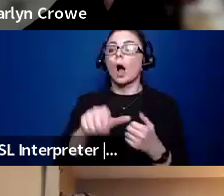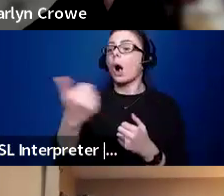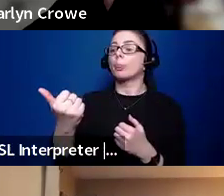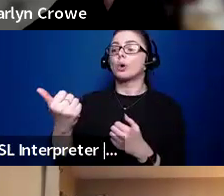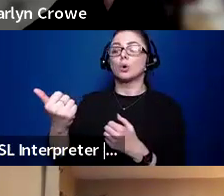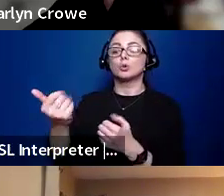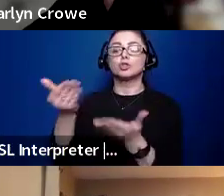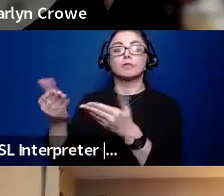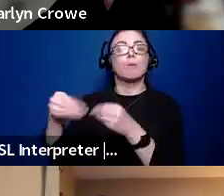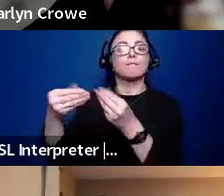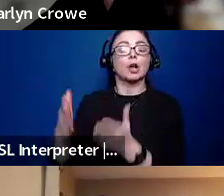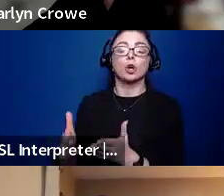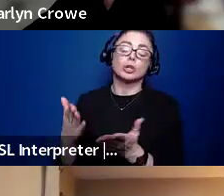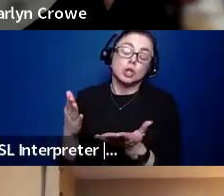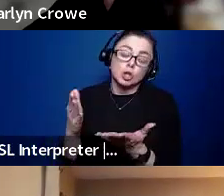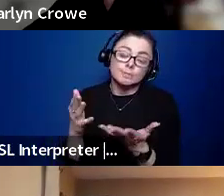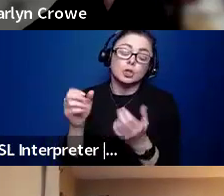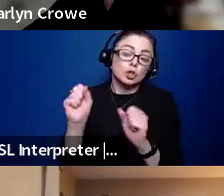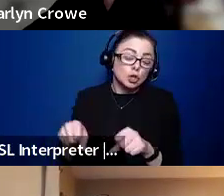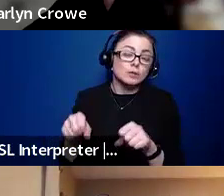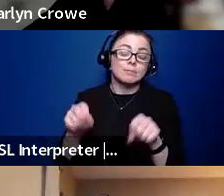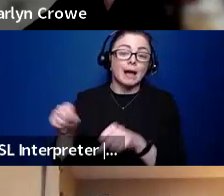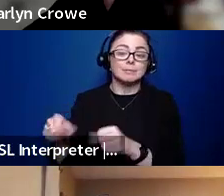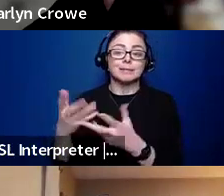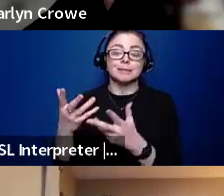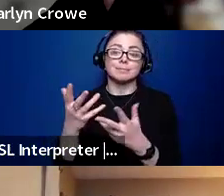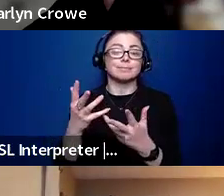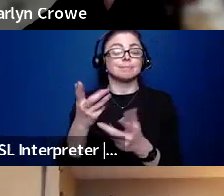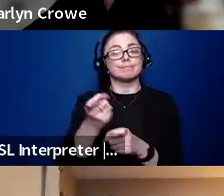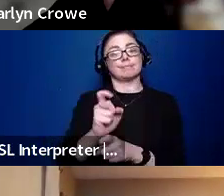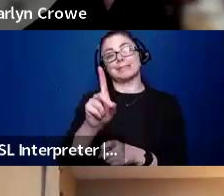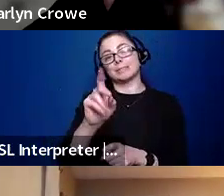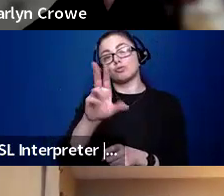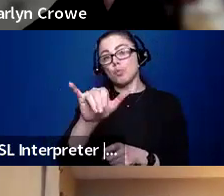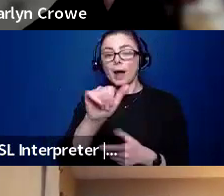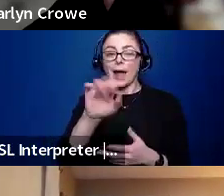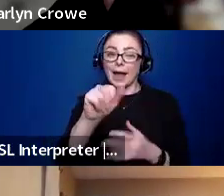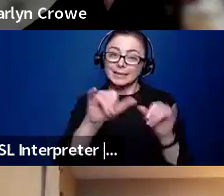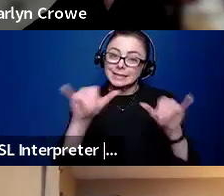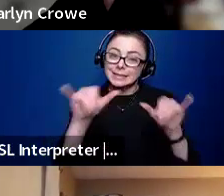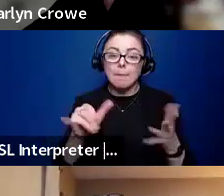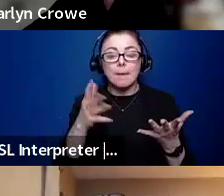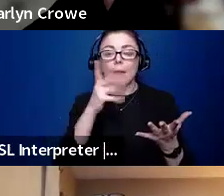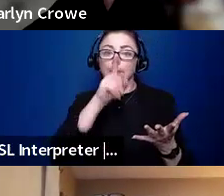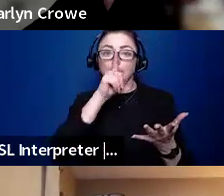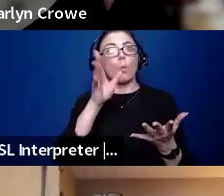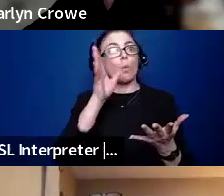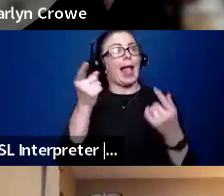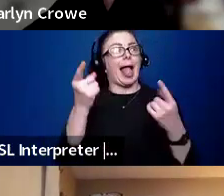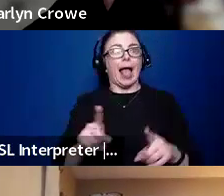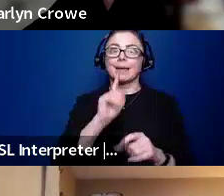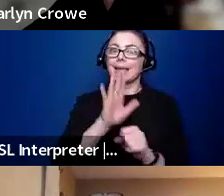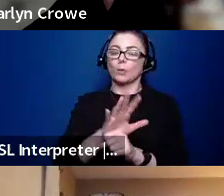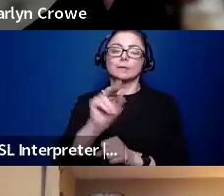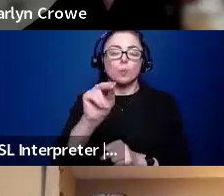maybe destroy the AEA system. I'm not saying that would happen, but that's one of the issues we're facing right now